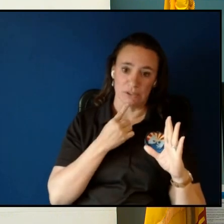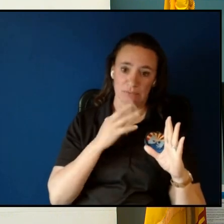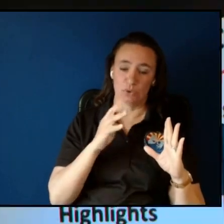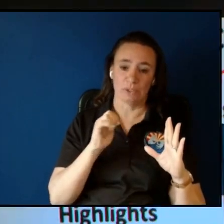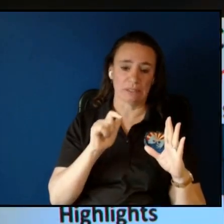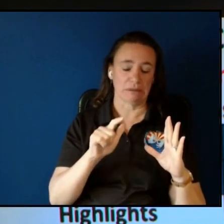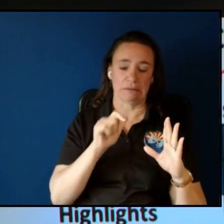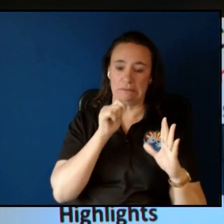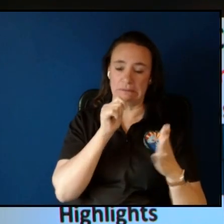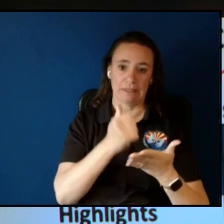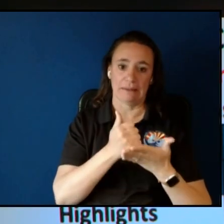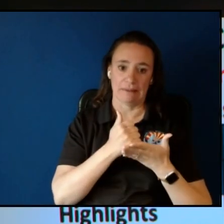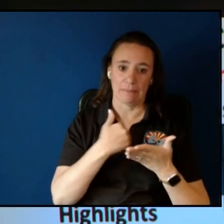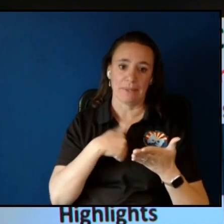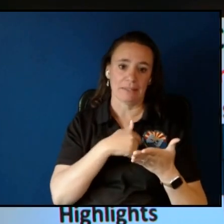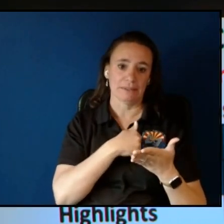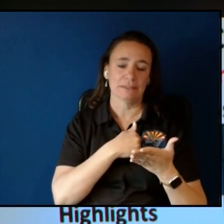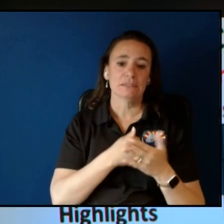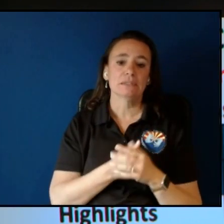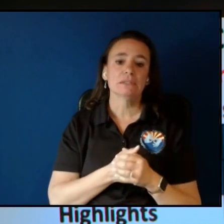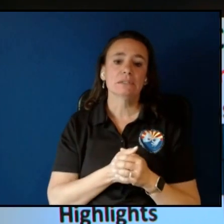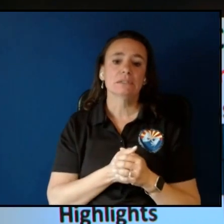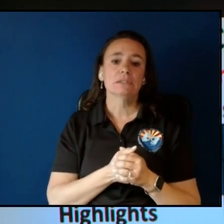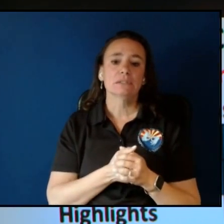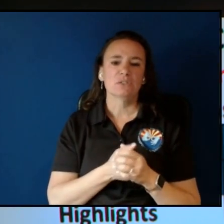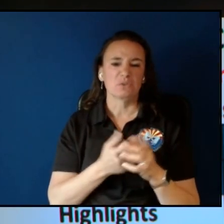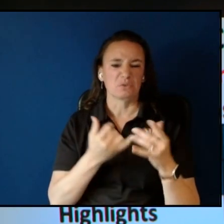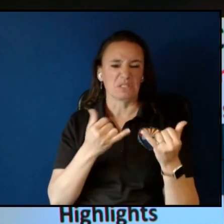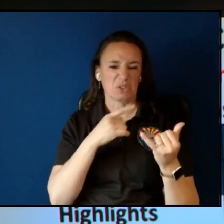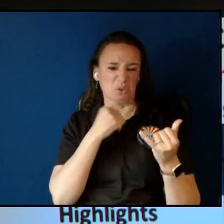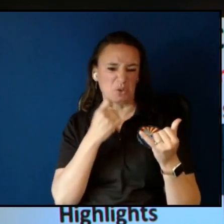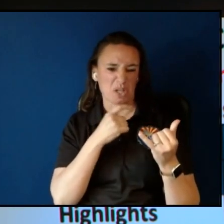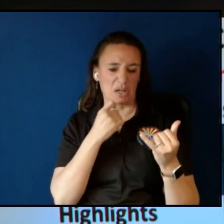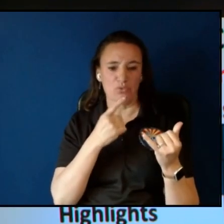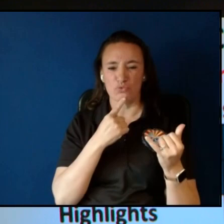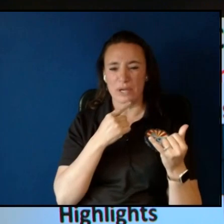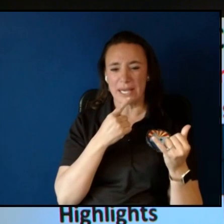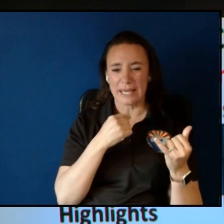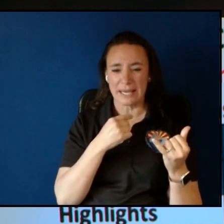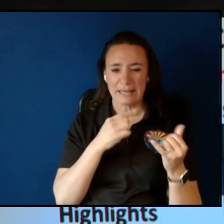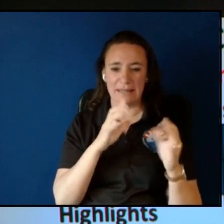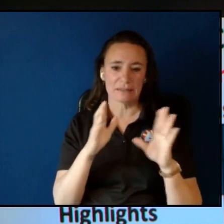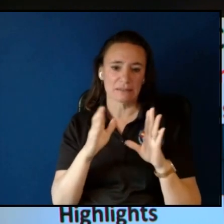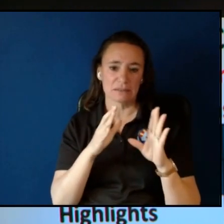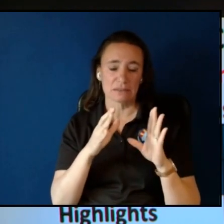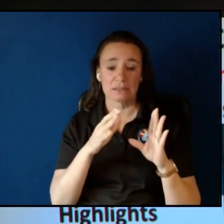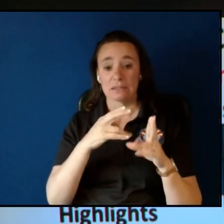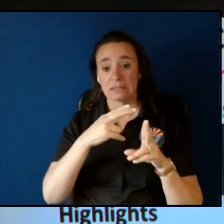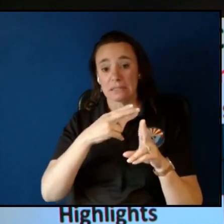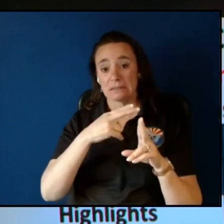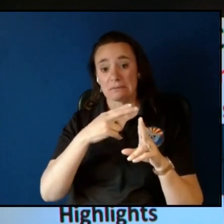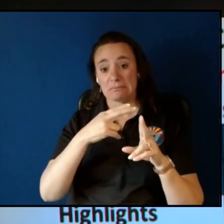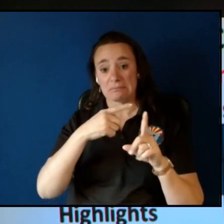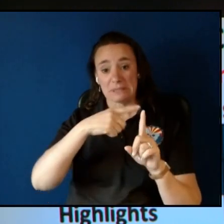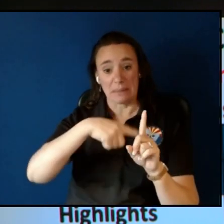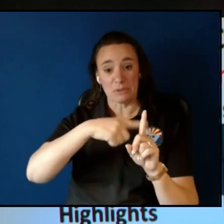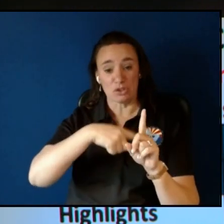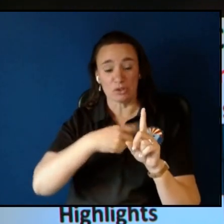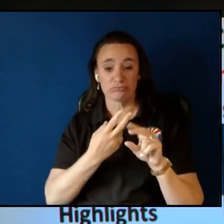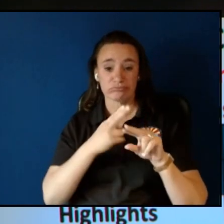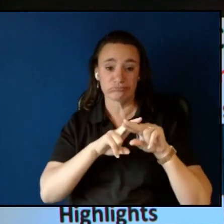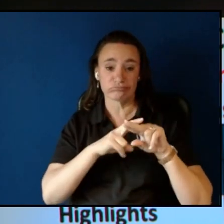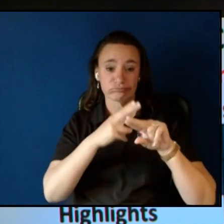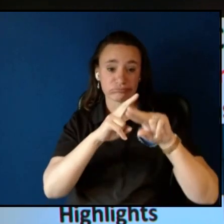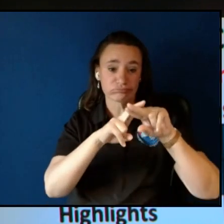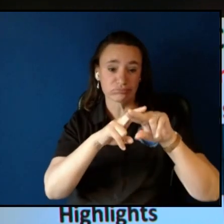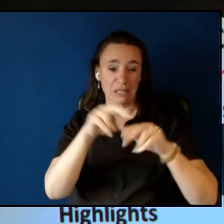but we're in this dry period right now where we do have some of these red boxes. Temperatures are warming, not a lot of clouds. RH is